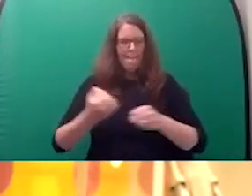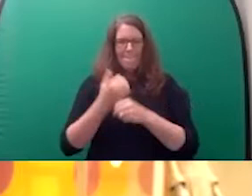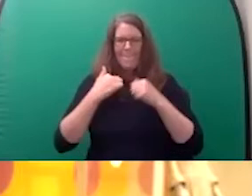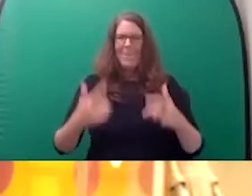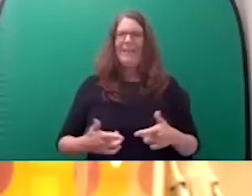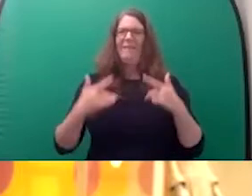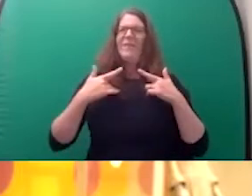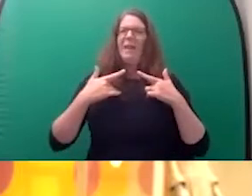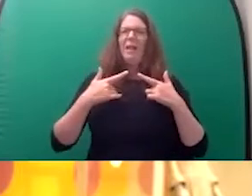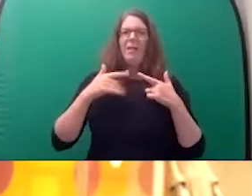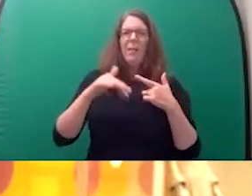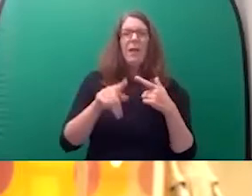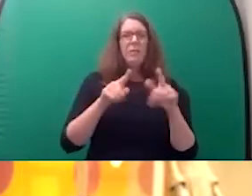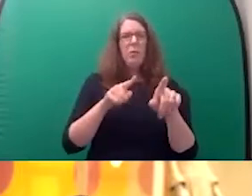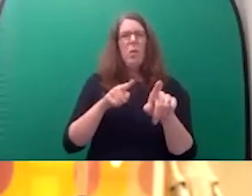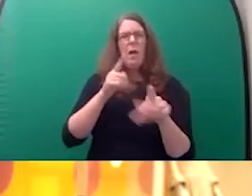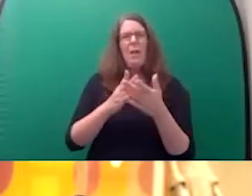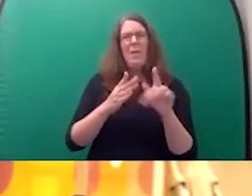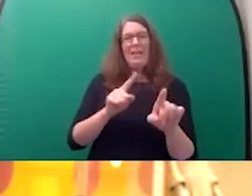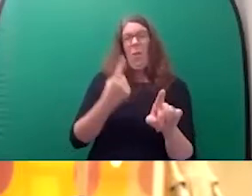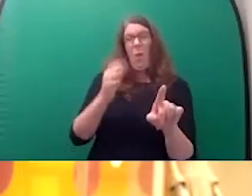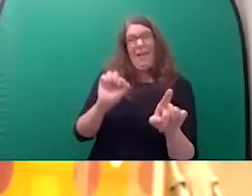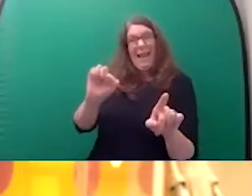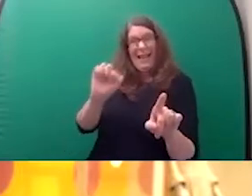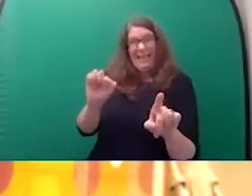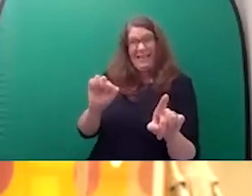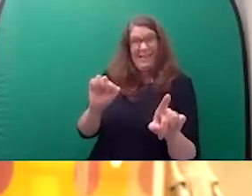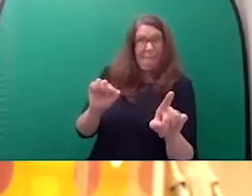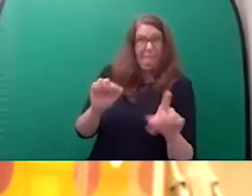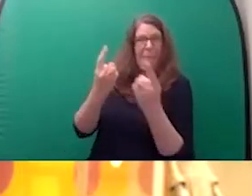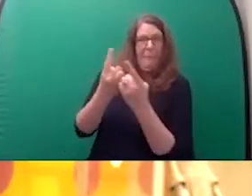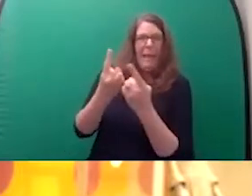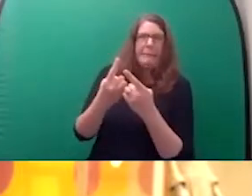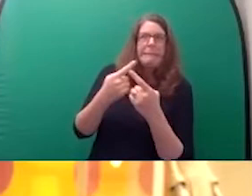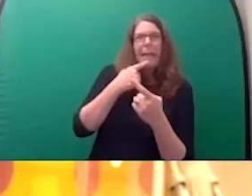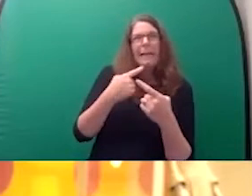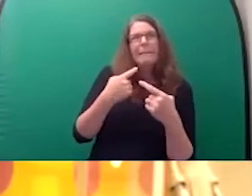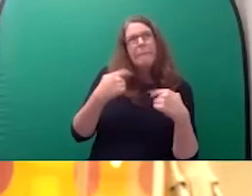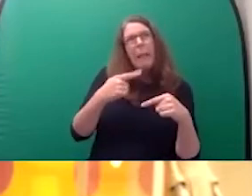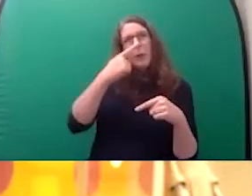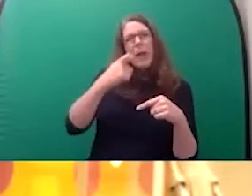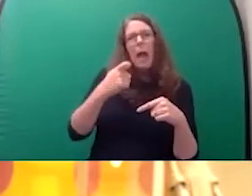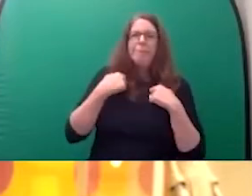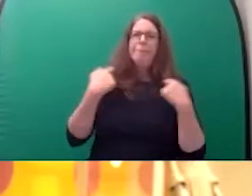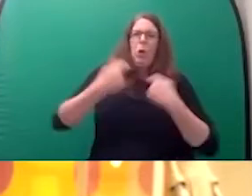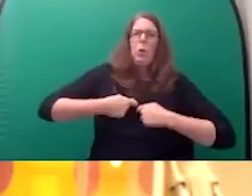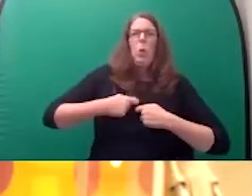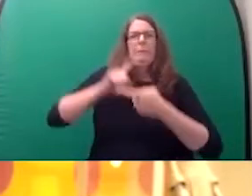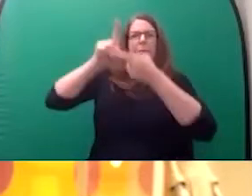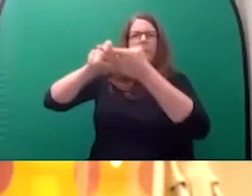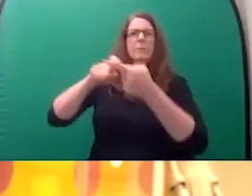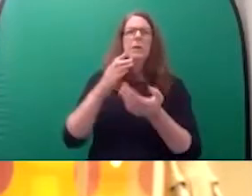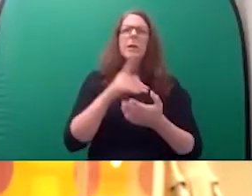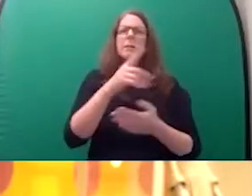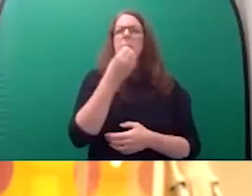he very kindly let us hang a coat on. It's amazing. It's a bench, one of those beautiful benches you get in Paris, and it's